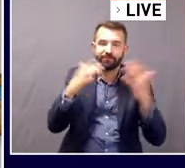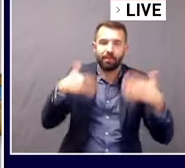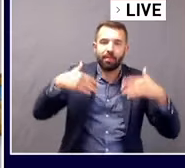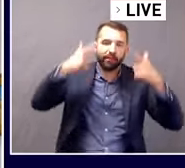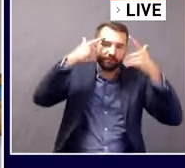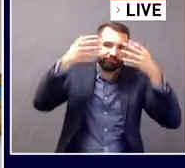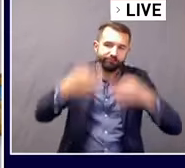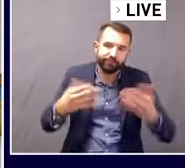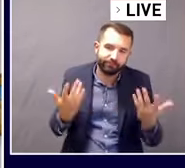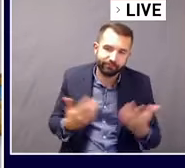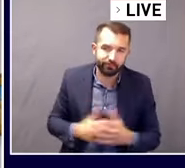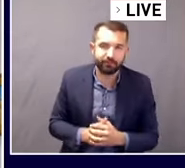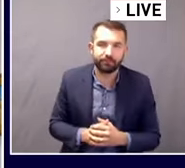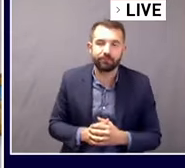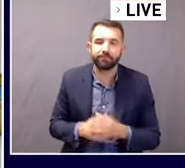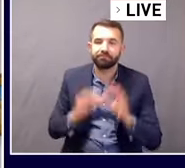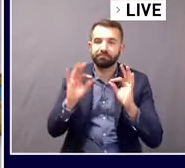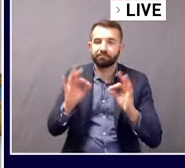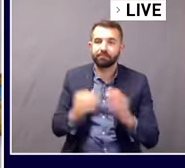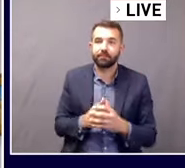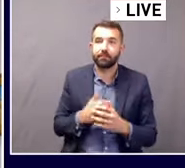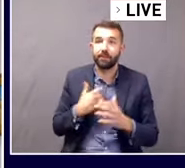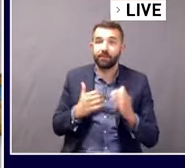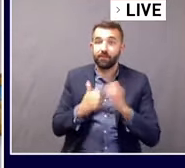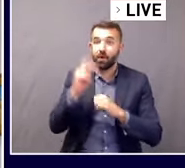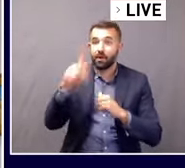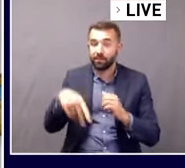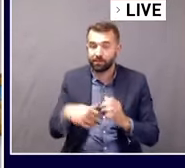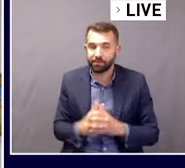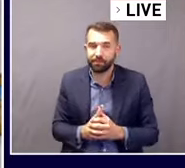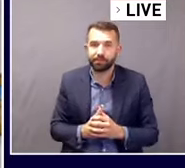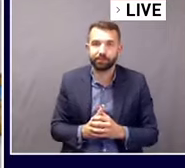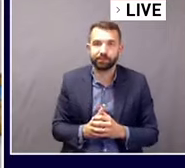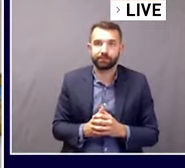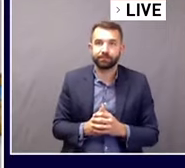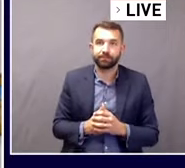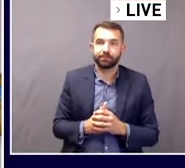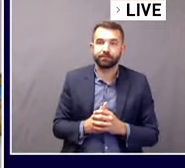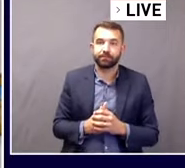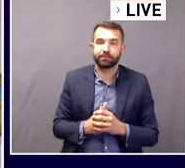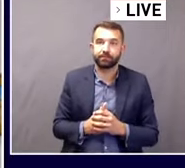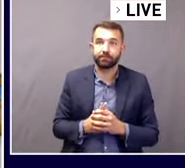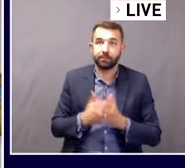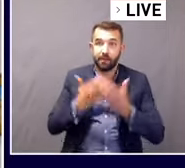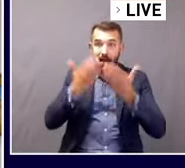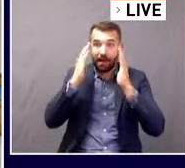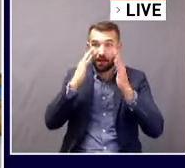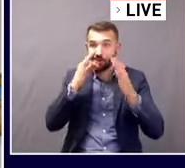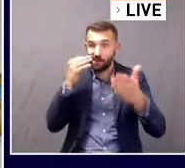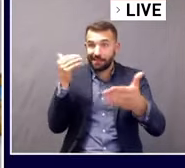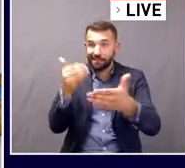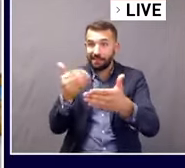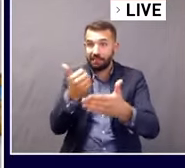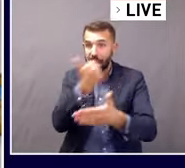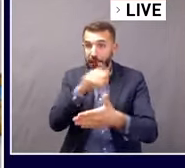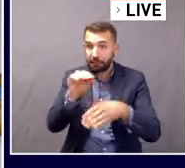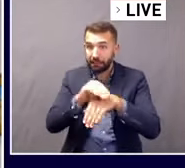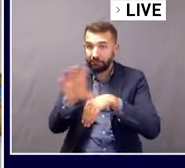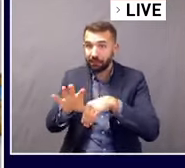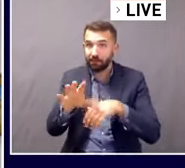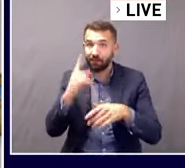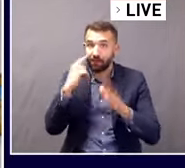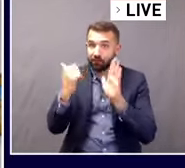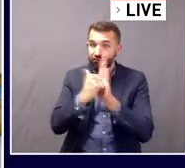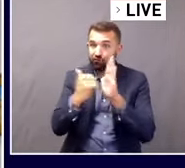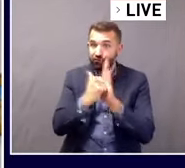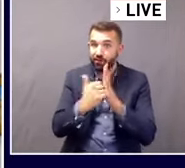Okay, my follow-up question is, do you have any advice regarding trick-or-treating? Do you think it should continue, or should it continue